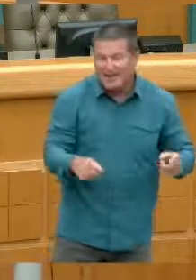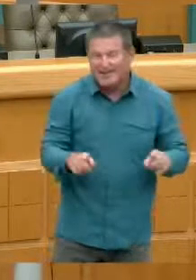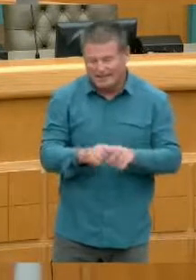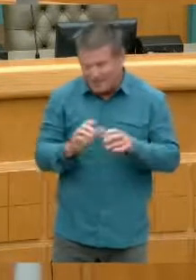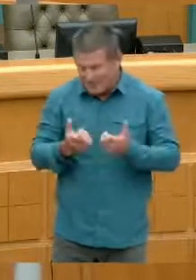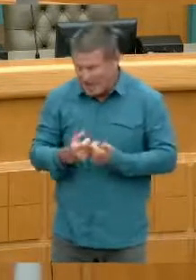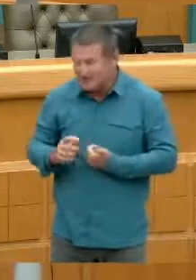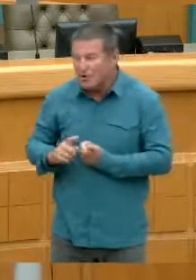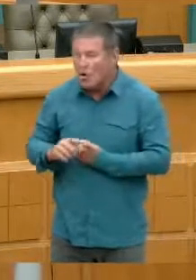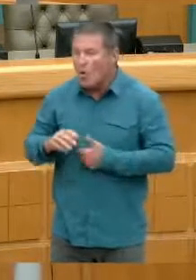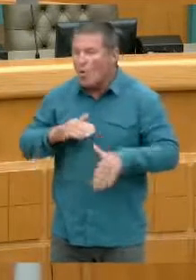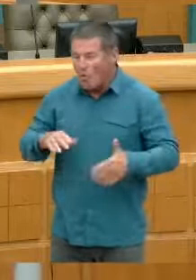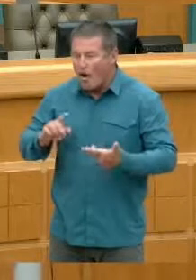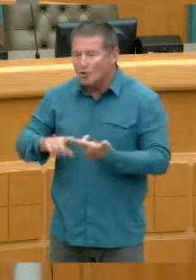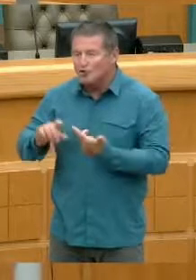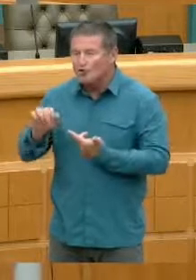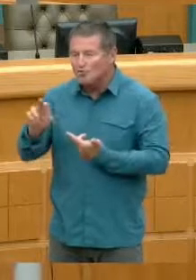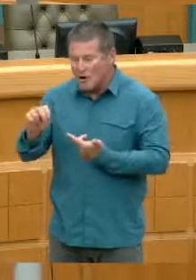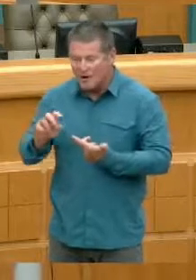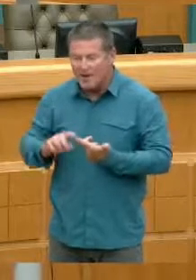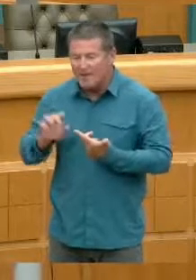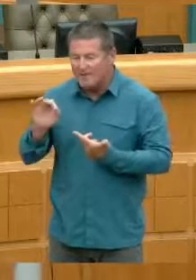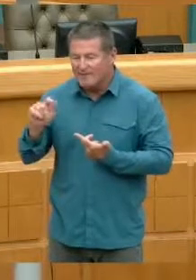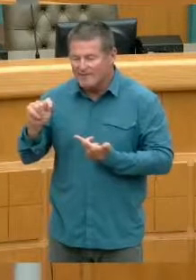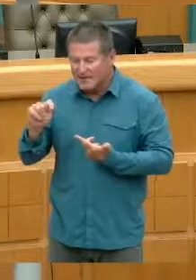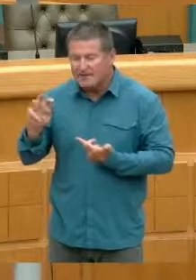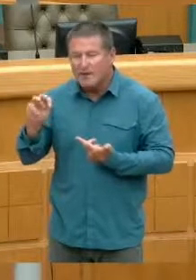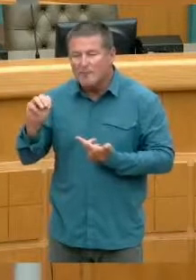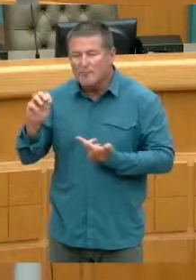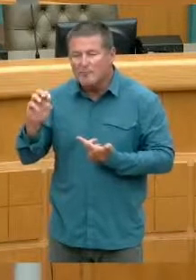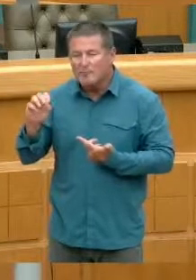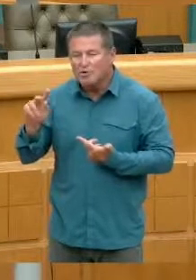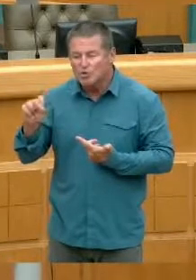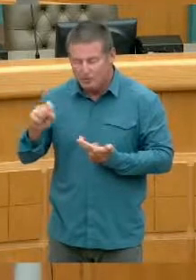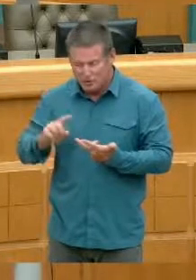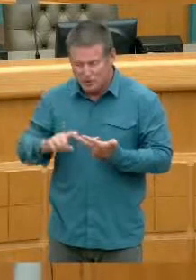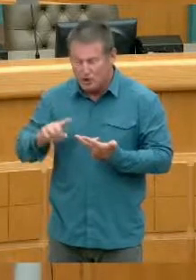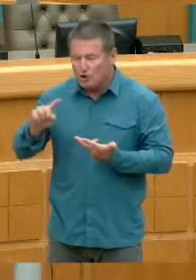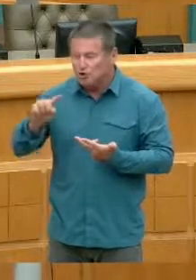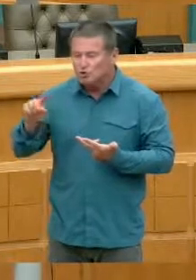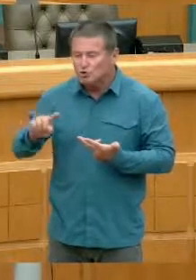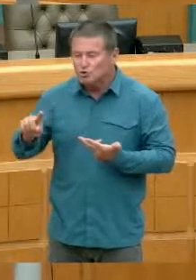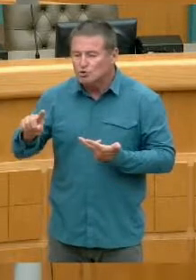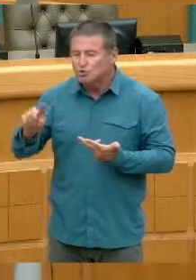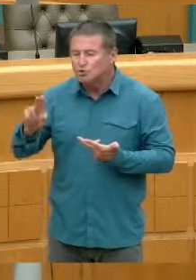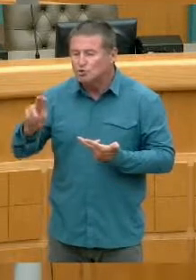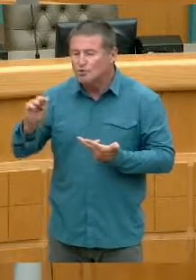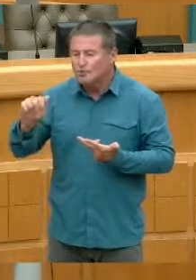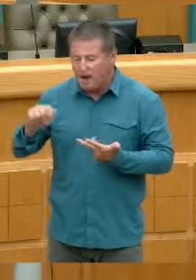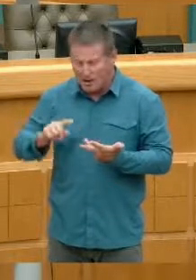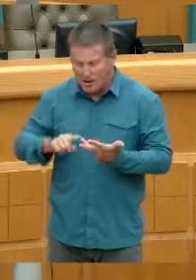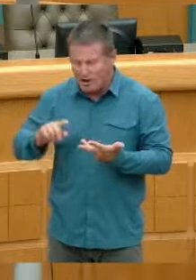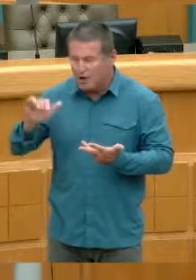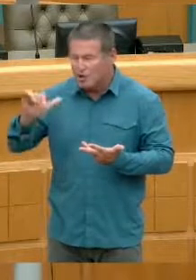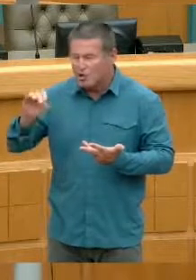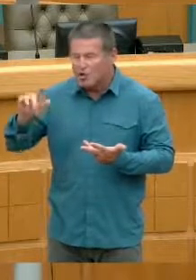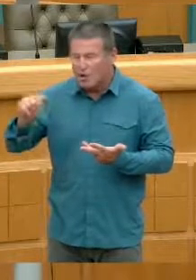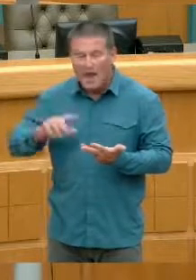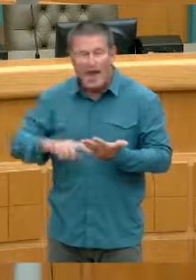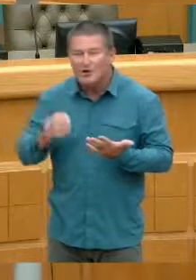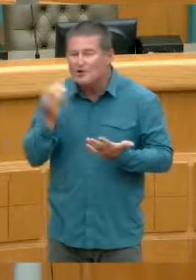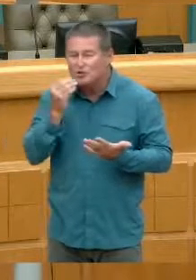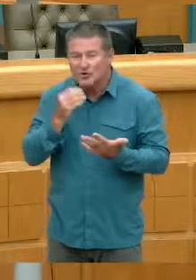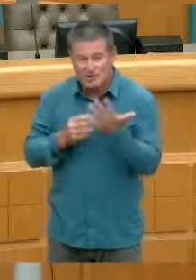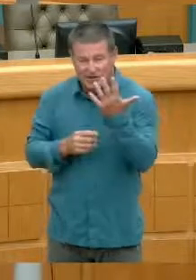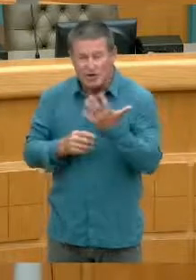fit moves, yoga, Zumba, and then that healthy meals. And so you register online, the city's website, or